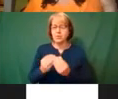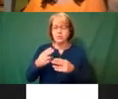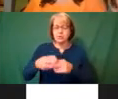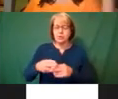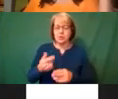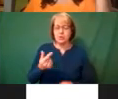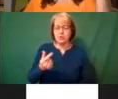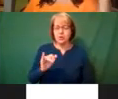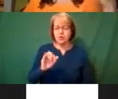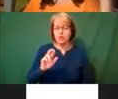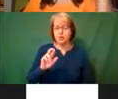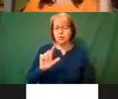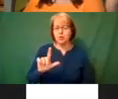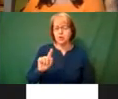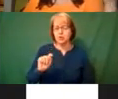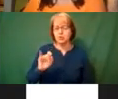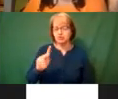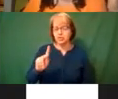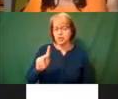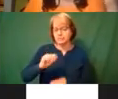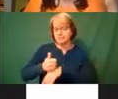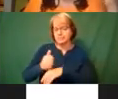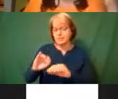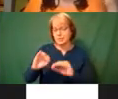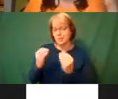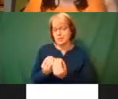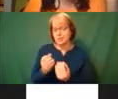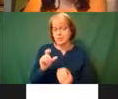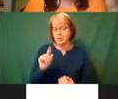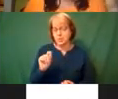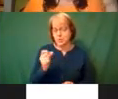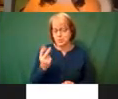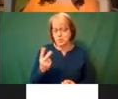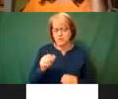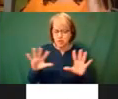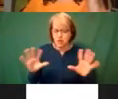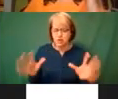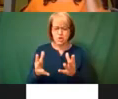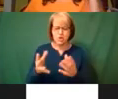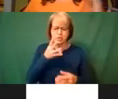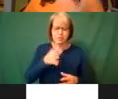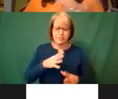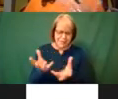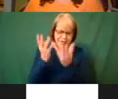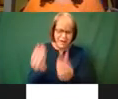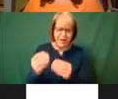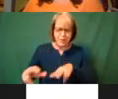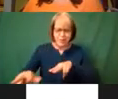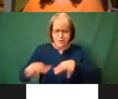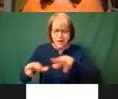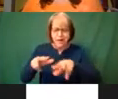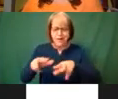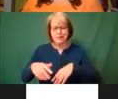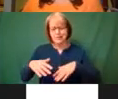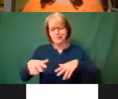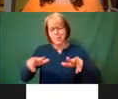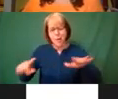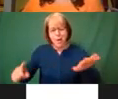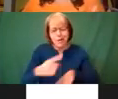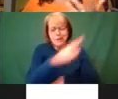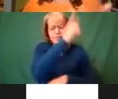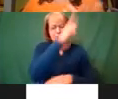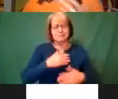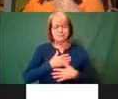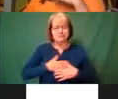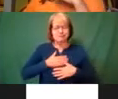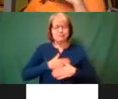And it was really about getting Black women in the outdoors, walking, hiking, you know, enjoying those health benefits that I think are there for everyone, but